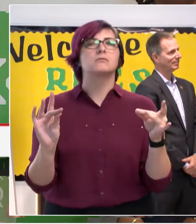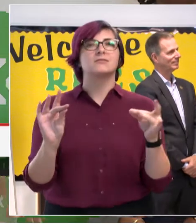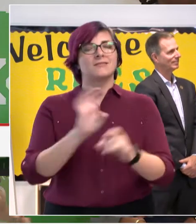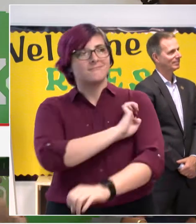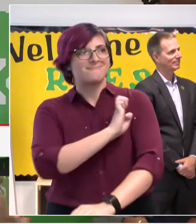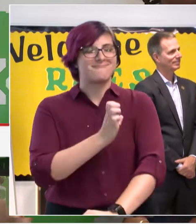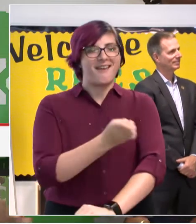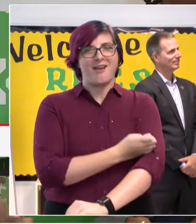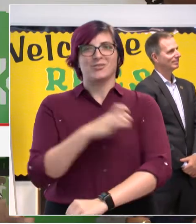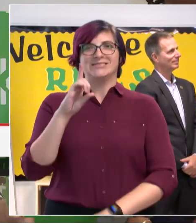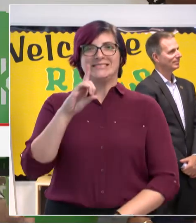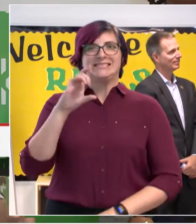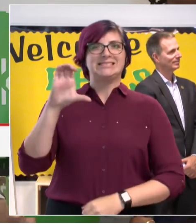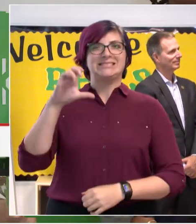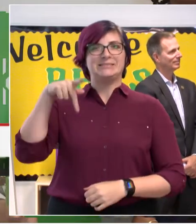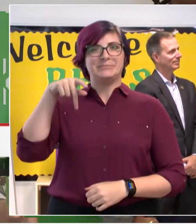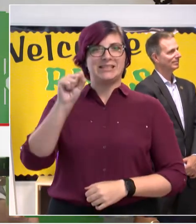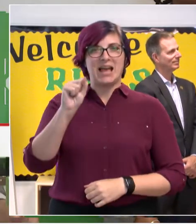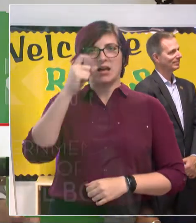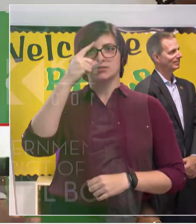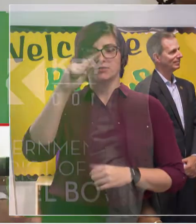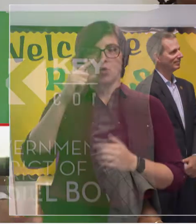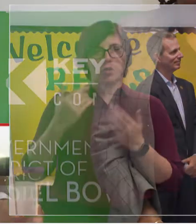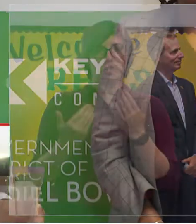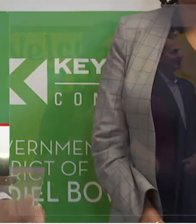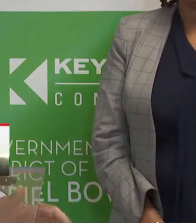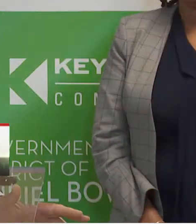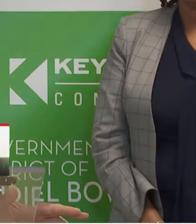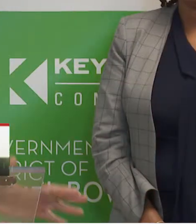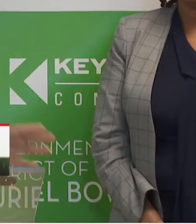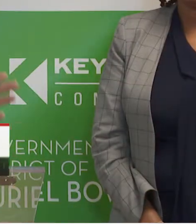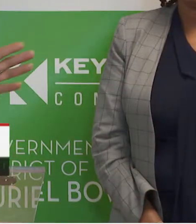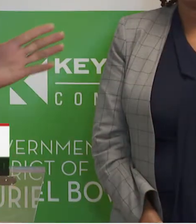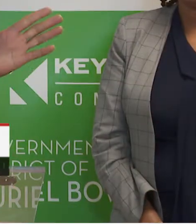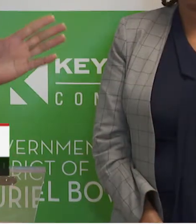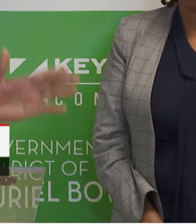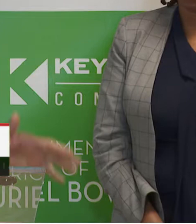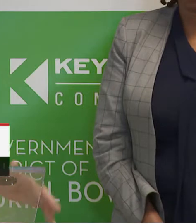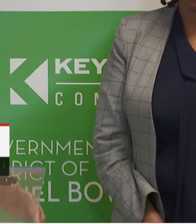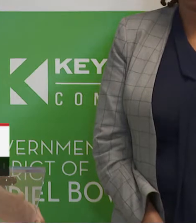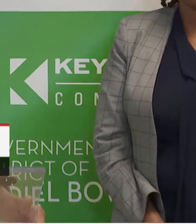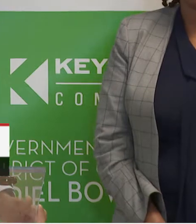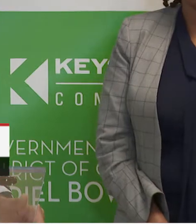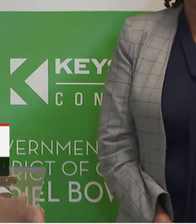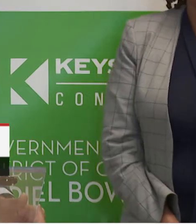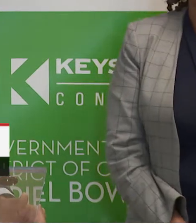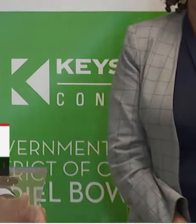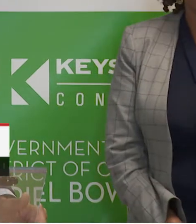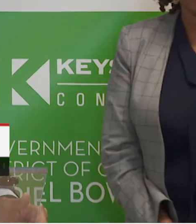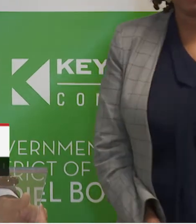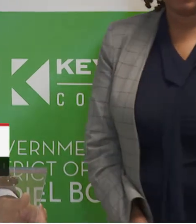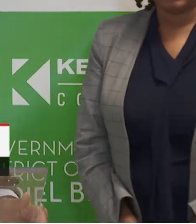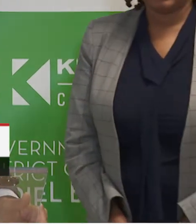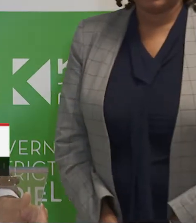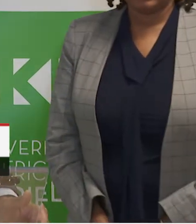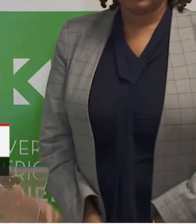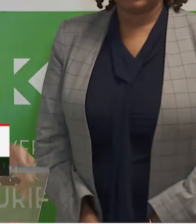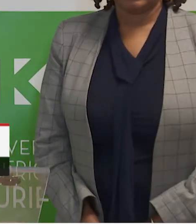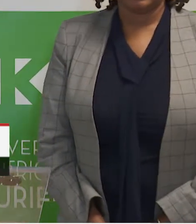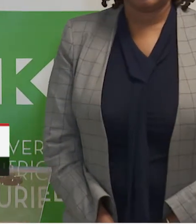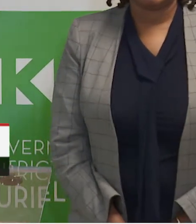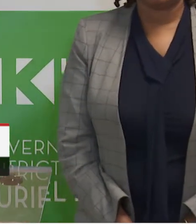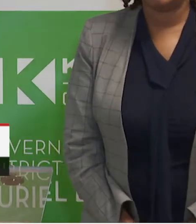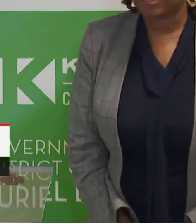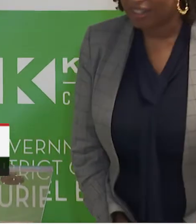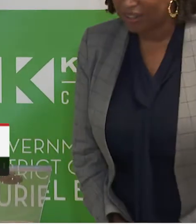energizing the DCPS community for another great school year. And your investments in our schools have been just unprecedented. So again, we're grateful. Give it